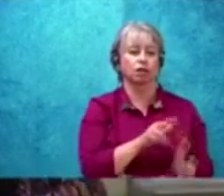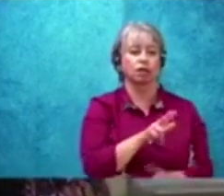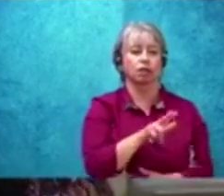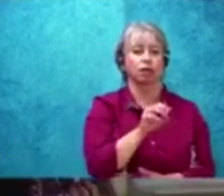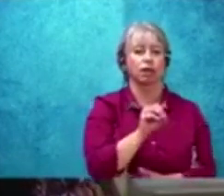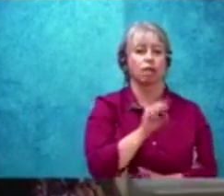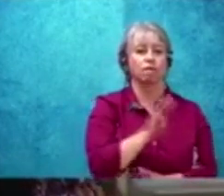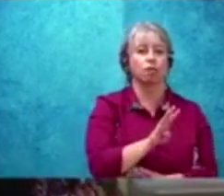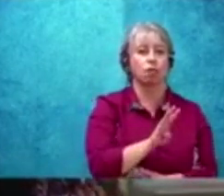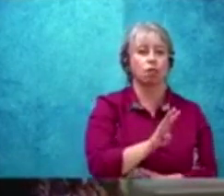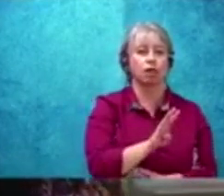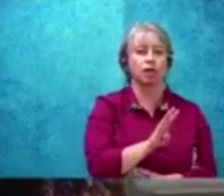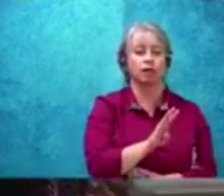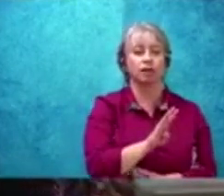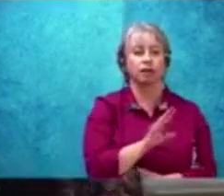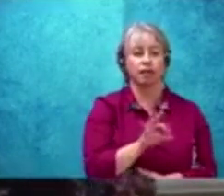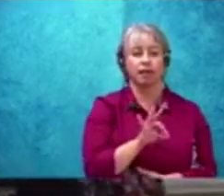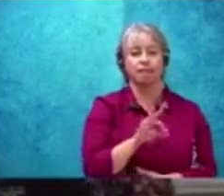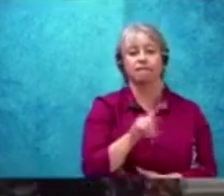304 feet